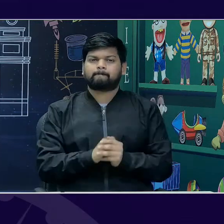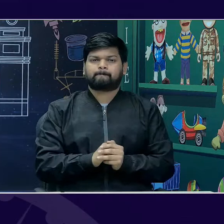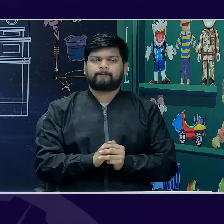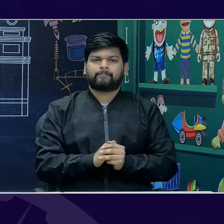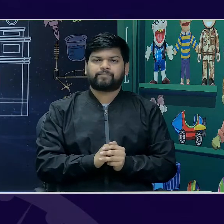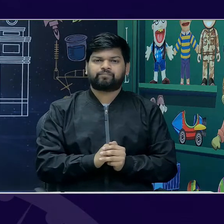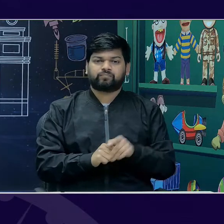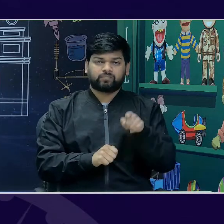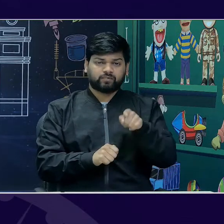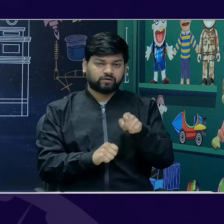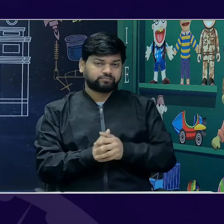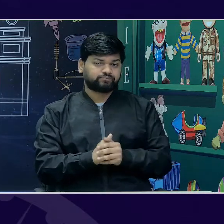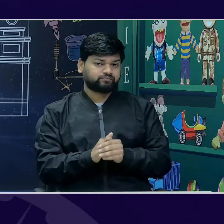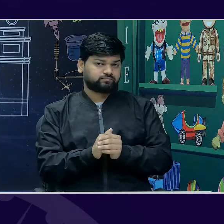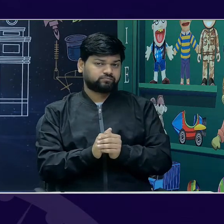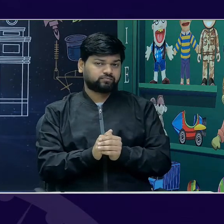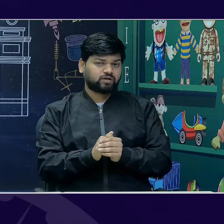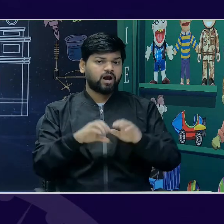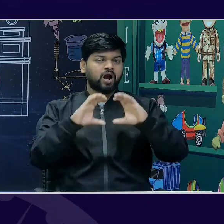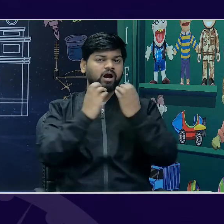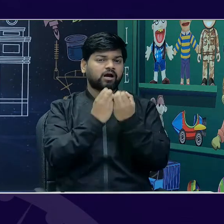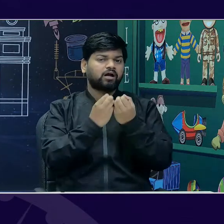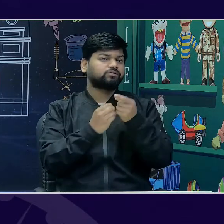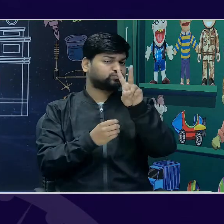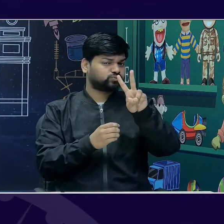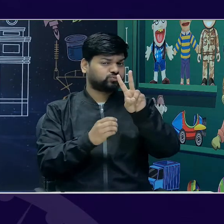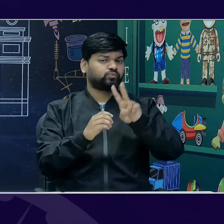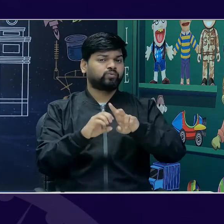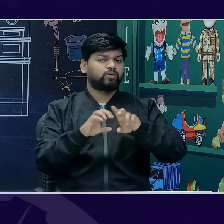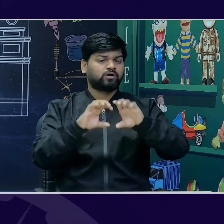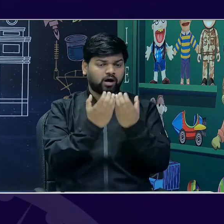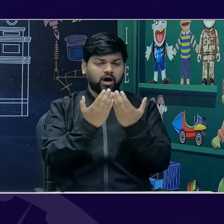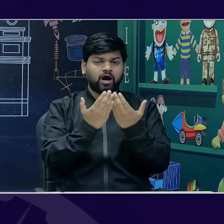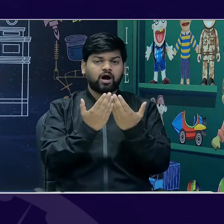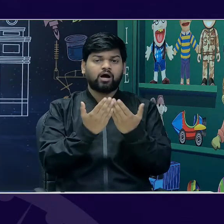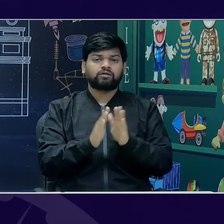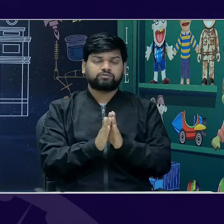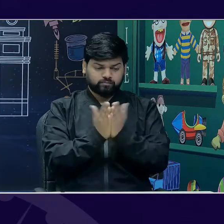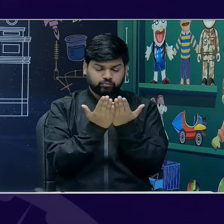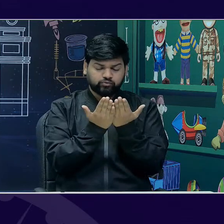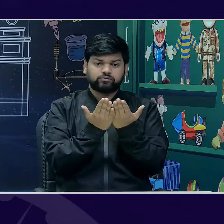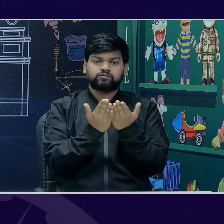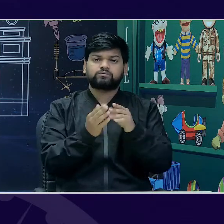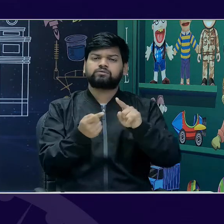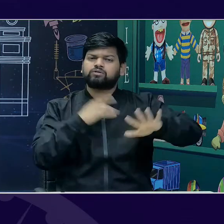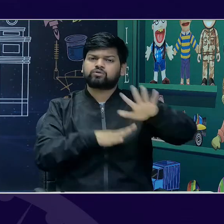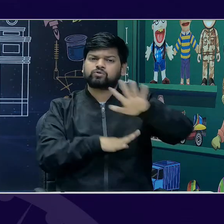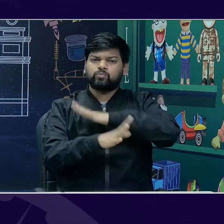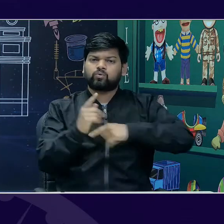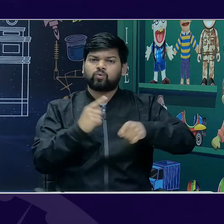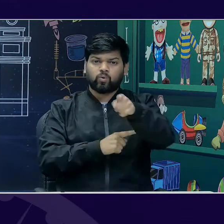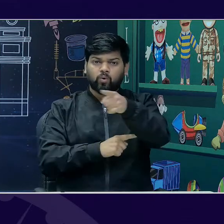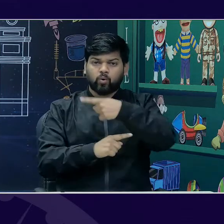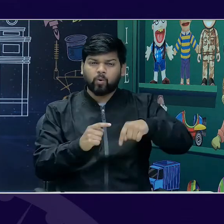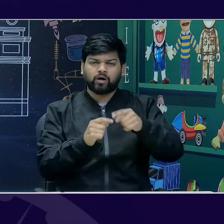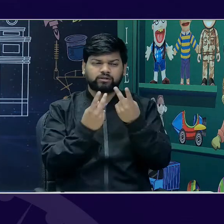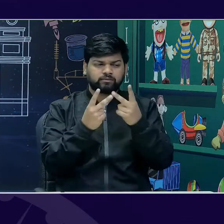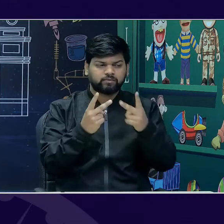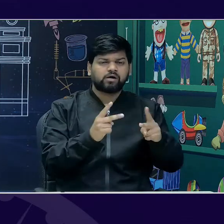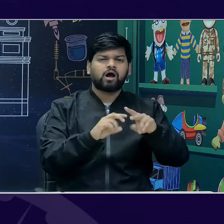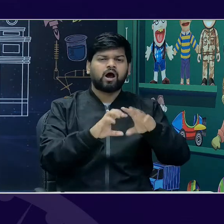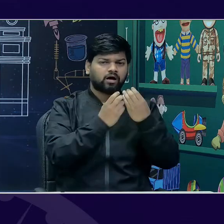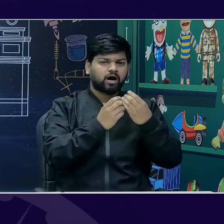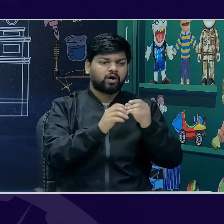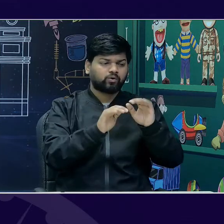Introductory Macroeconomics for class 12th students. Viewers from any other classes, if you have connected with us, you have any of